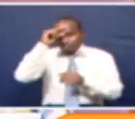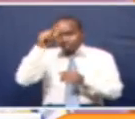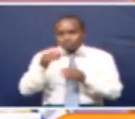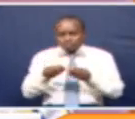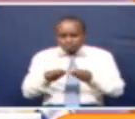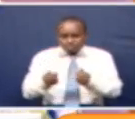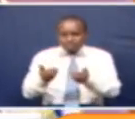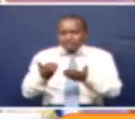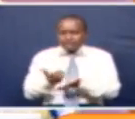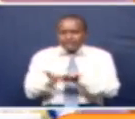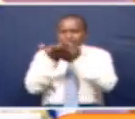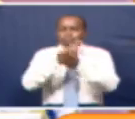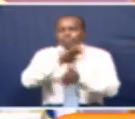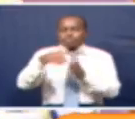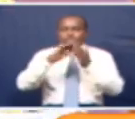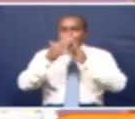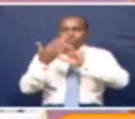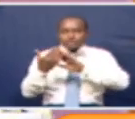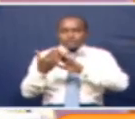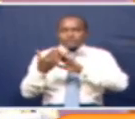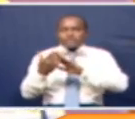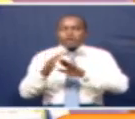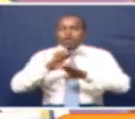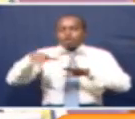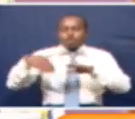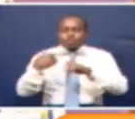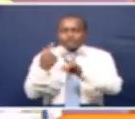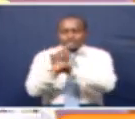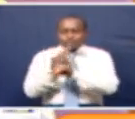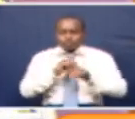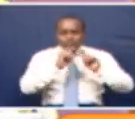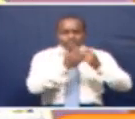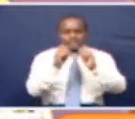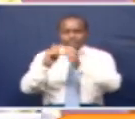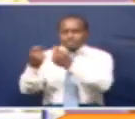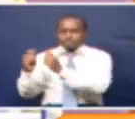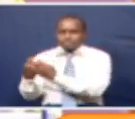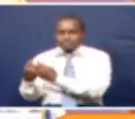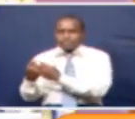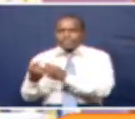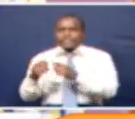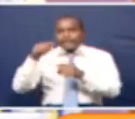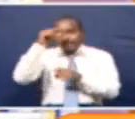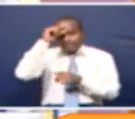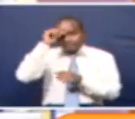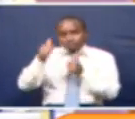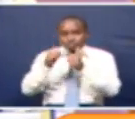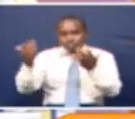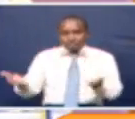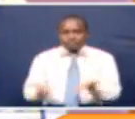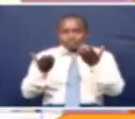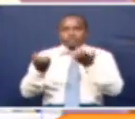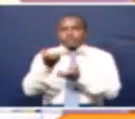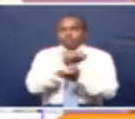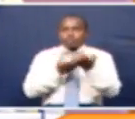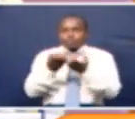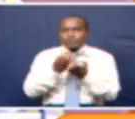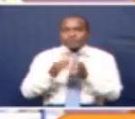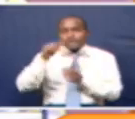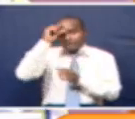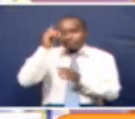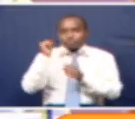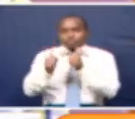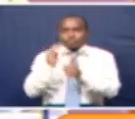the communities, all the ethnic diversity of our country, a government that will revive the economy, a government that will make